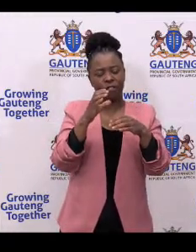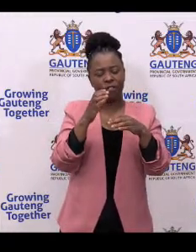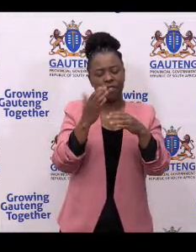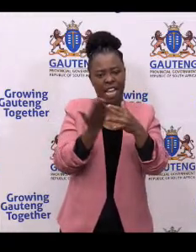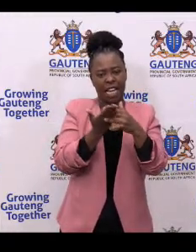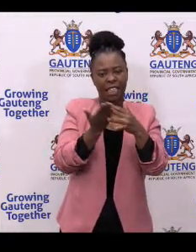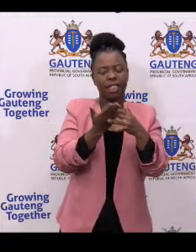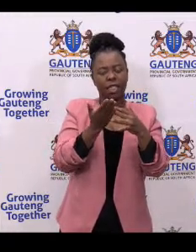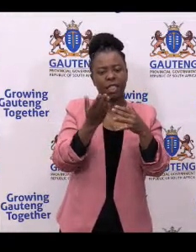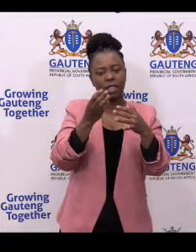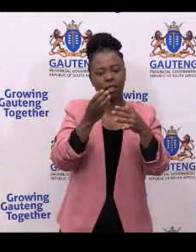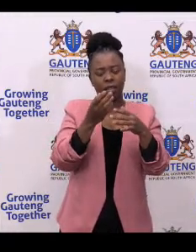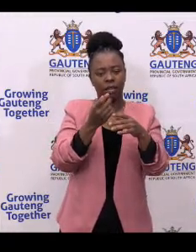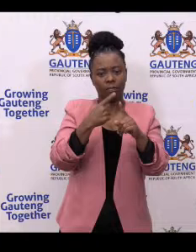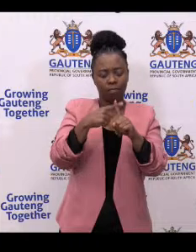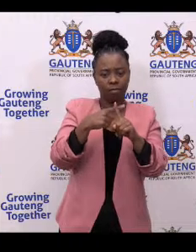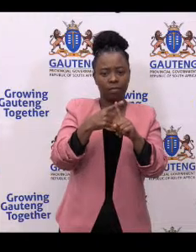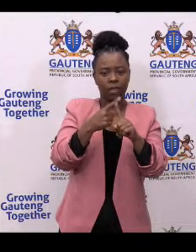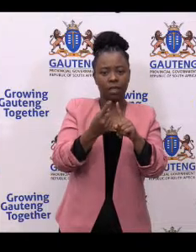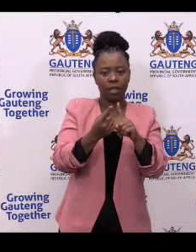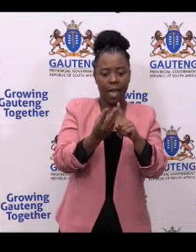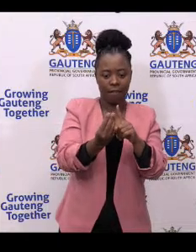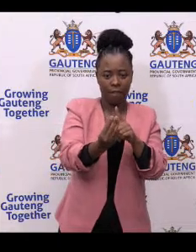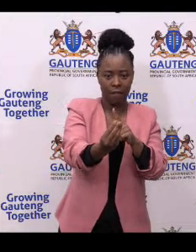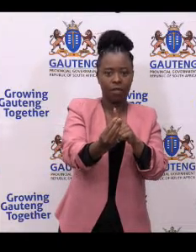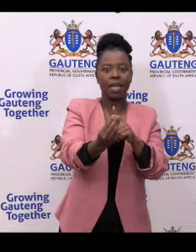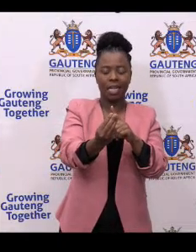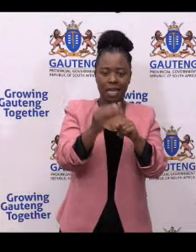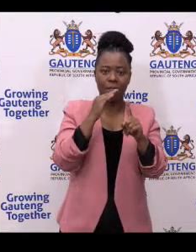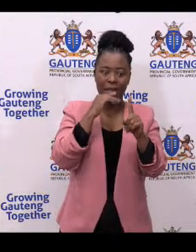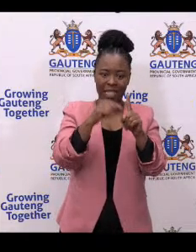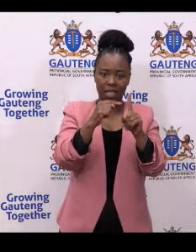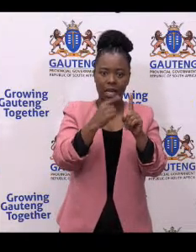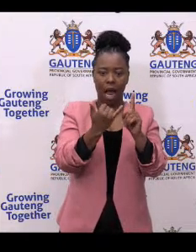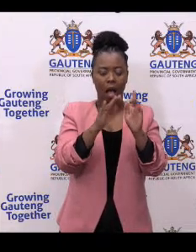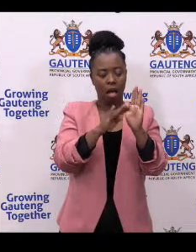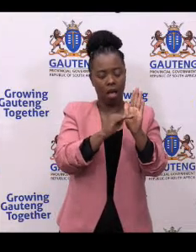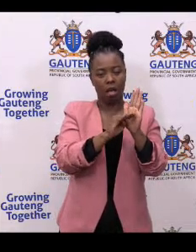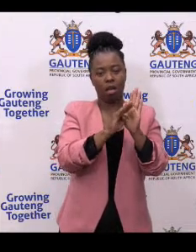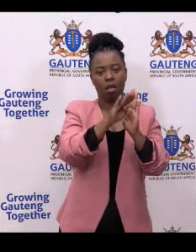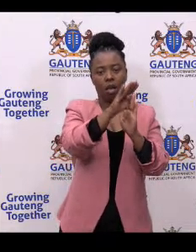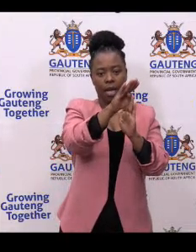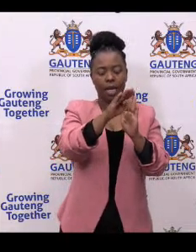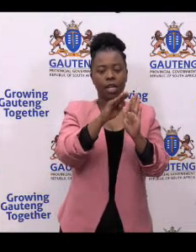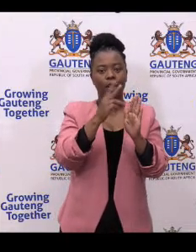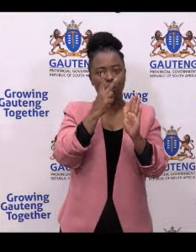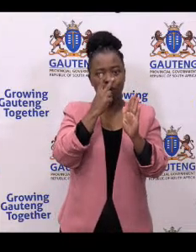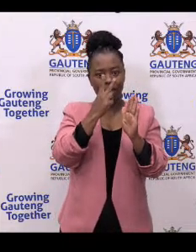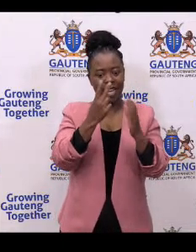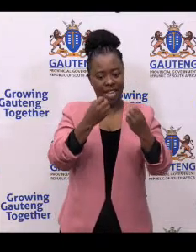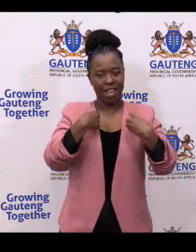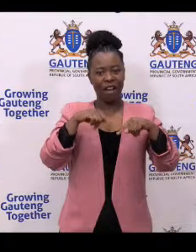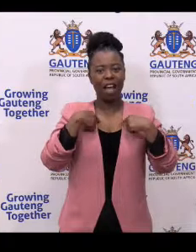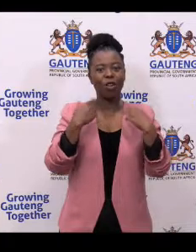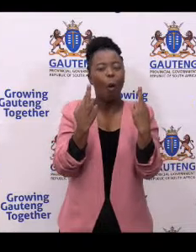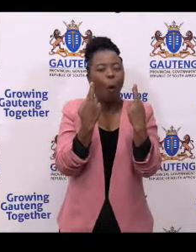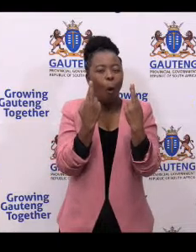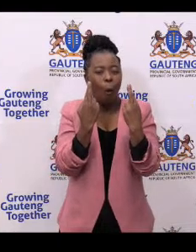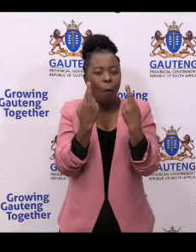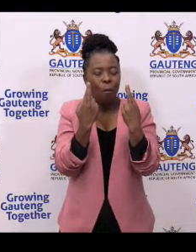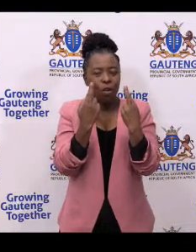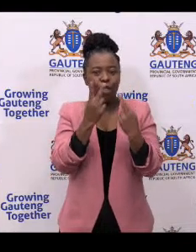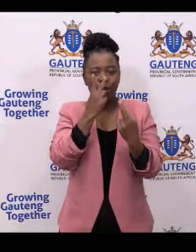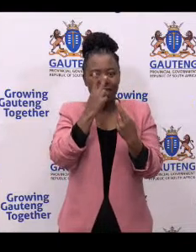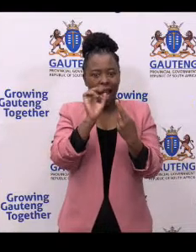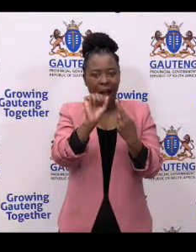of intersection for us, it gives us a bit of hope and excitement that yes, indeed, this virus or